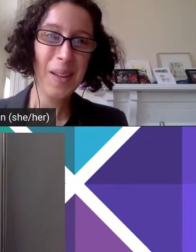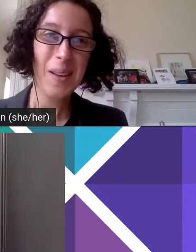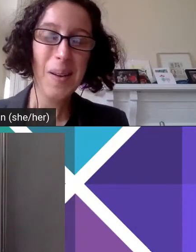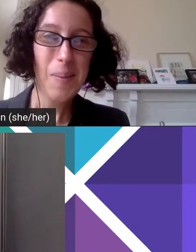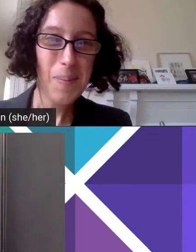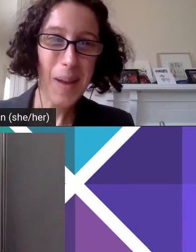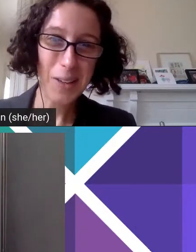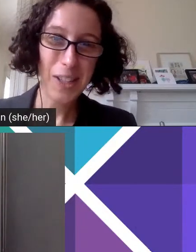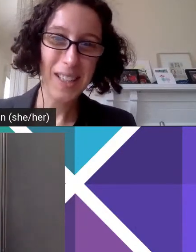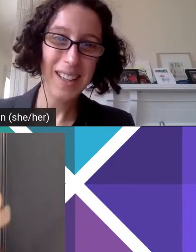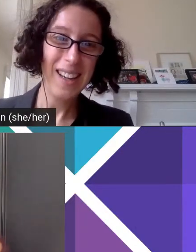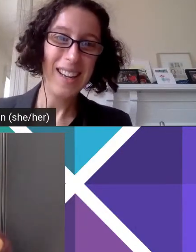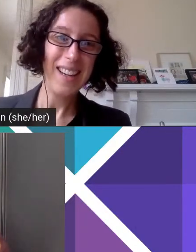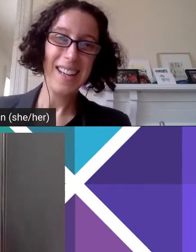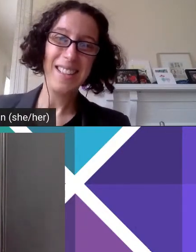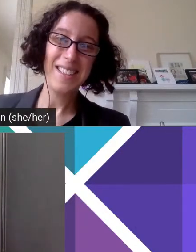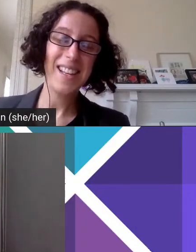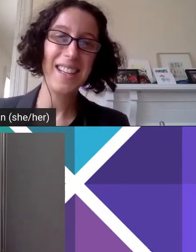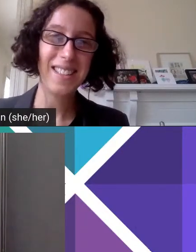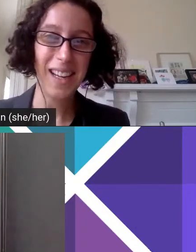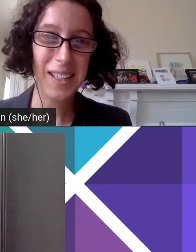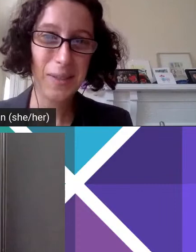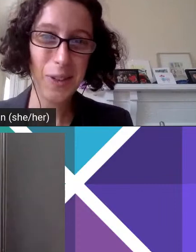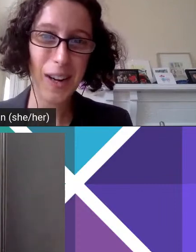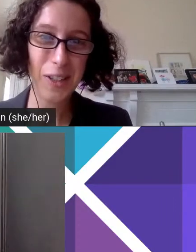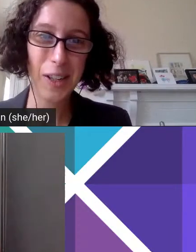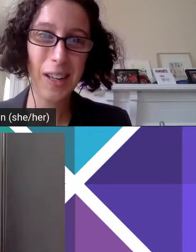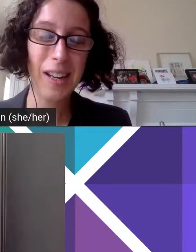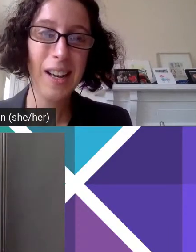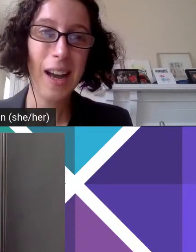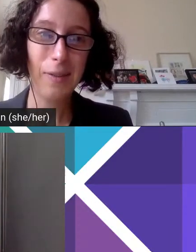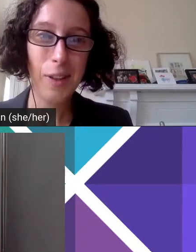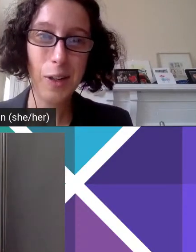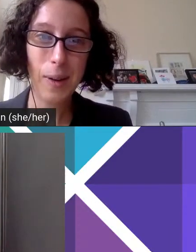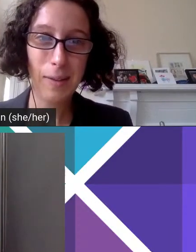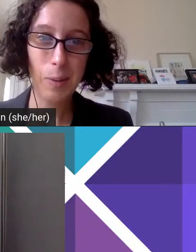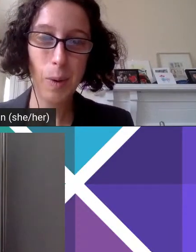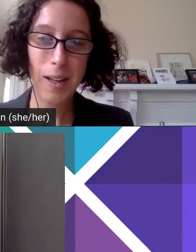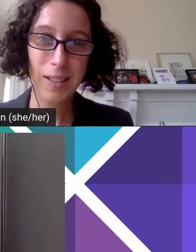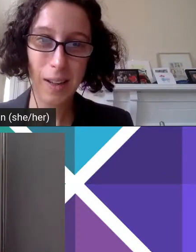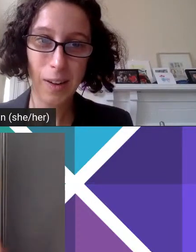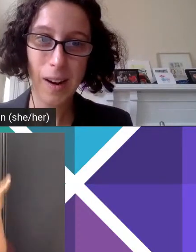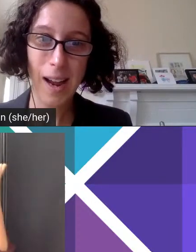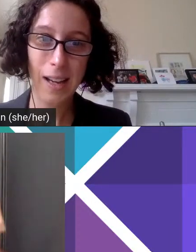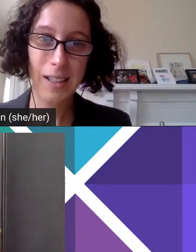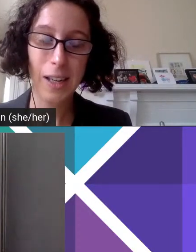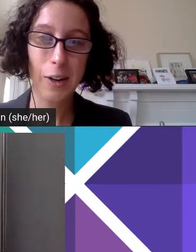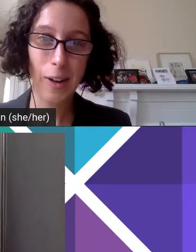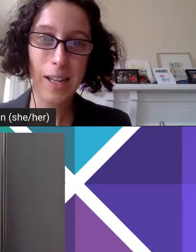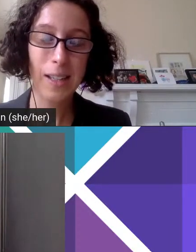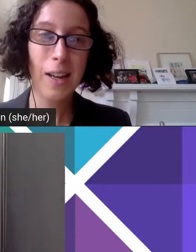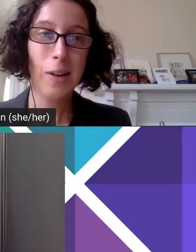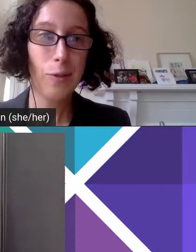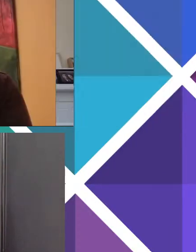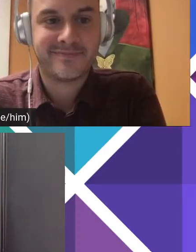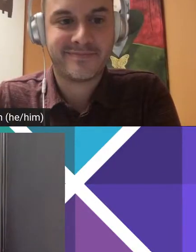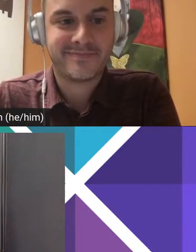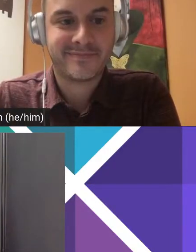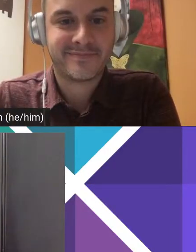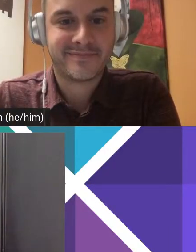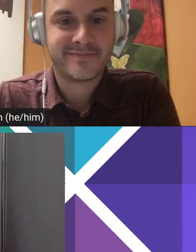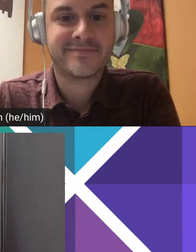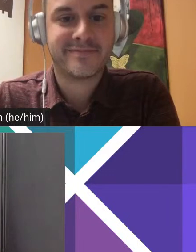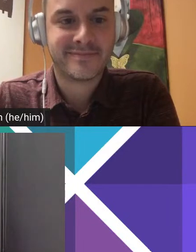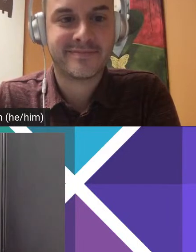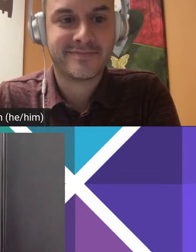Hello. Patrick is the executive director of the New Haven Pride Center and a great fan